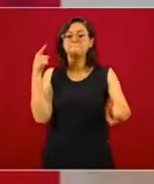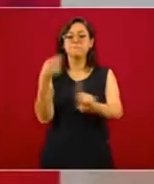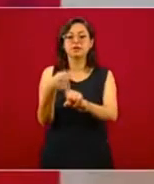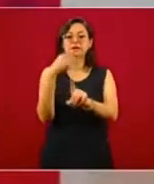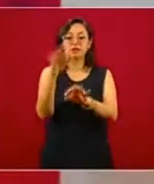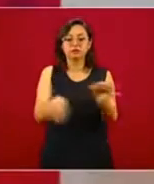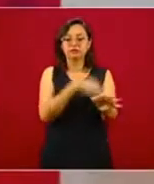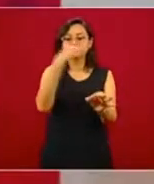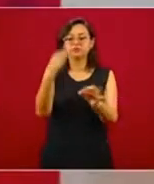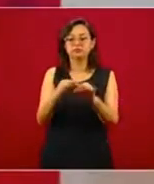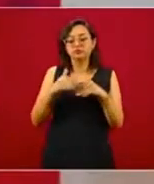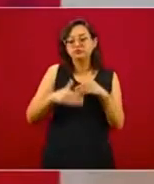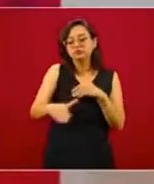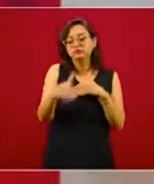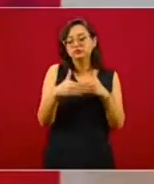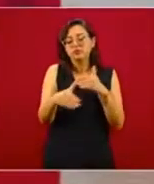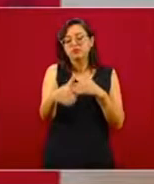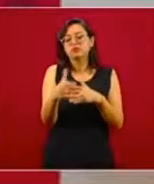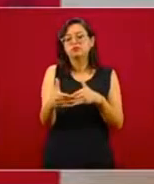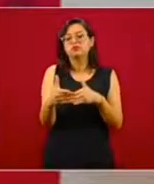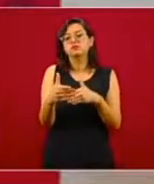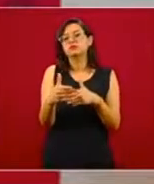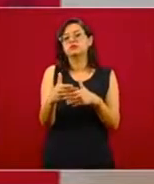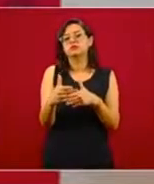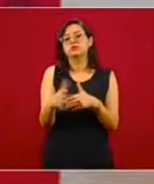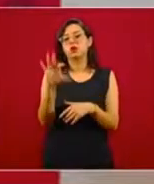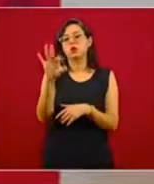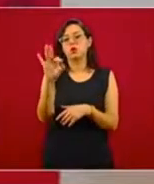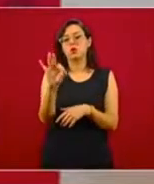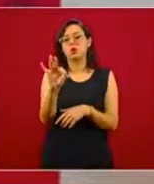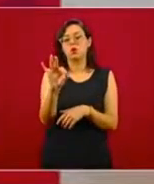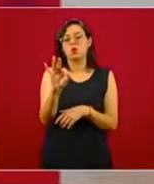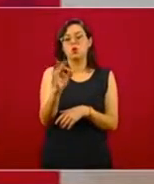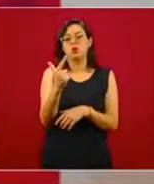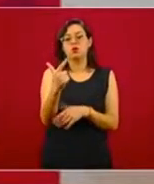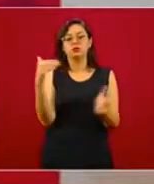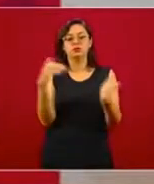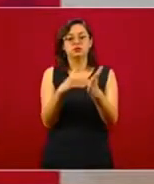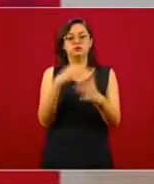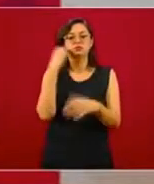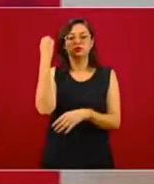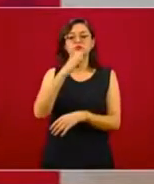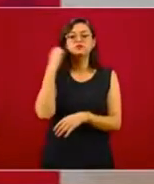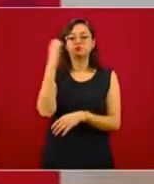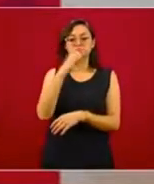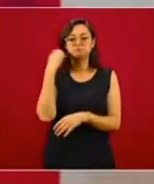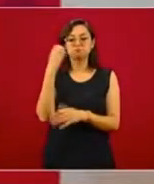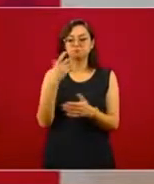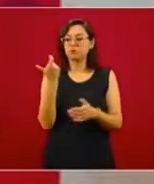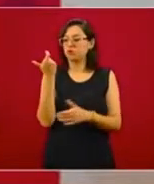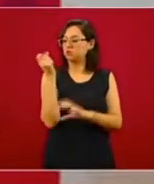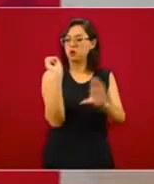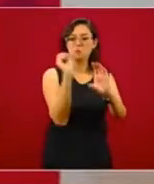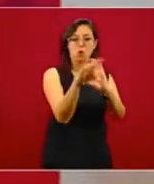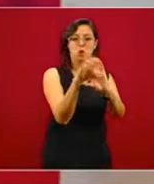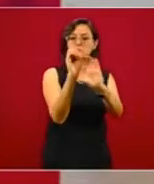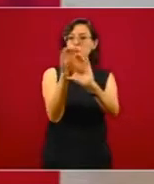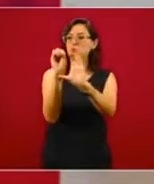that resource so far, and our next goal for the next few weeks is going to reach